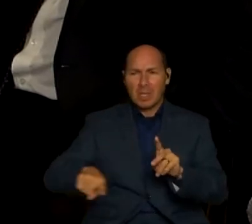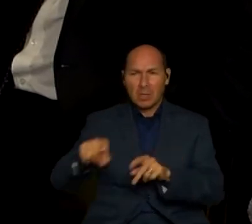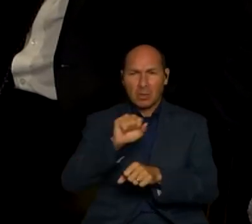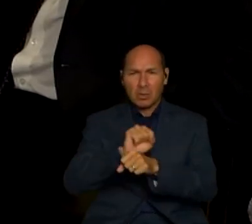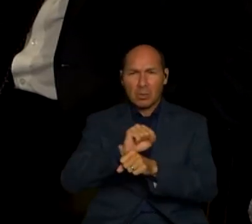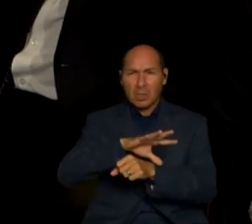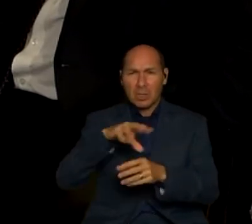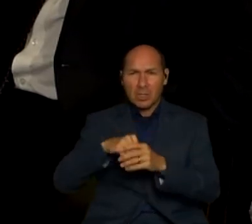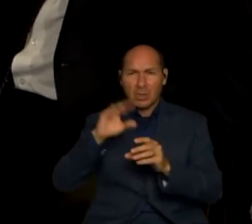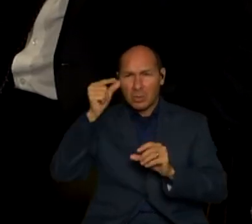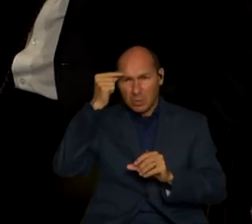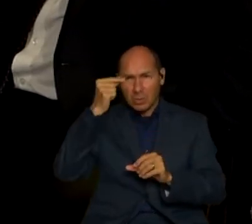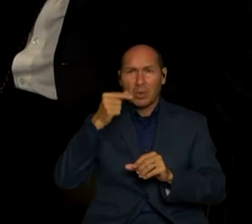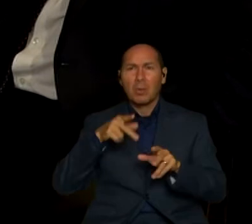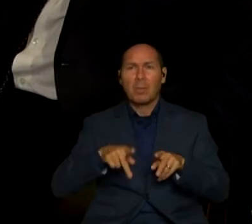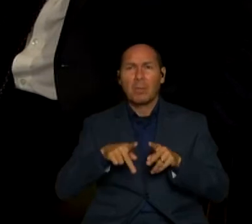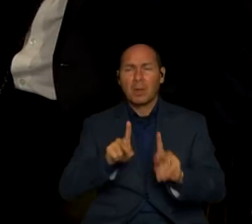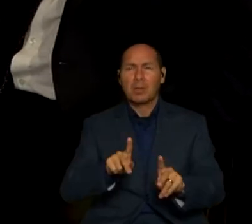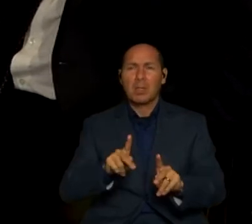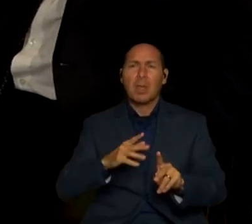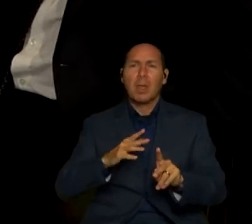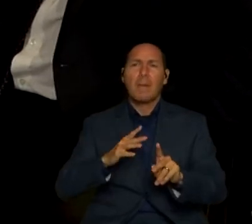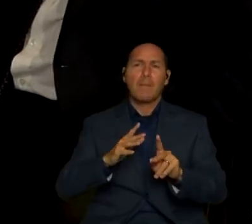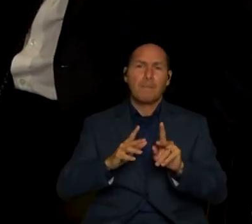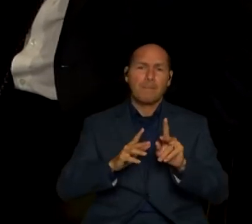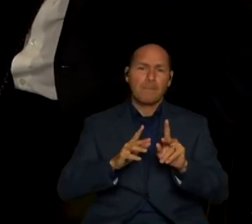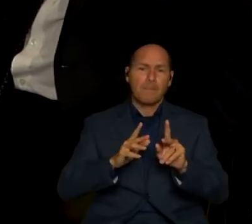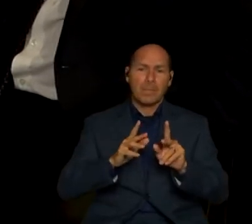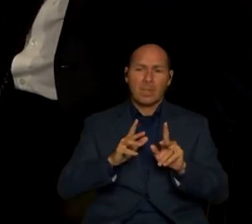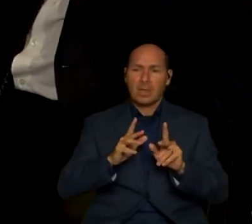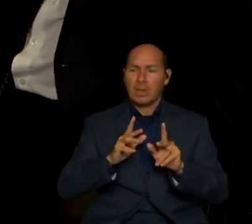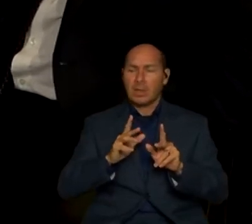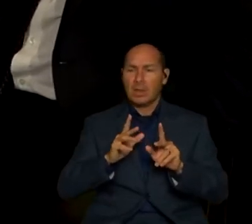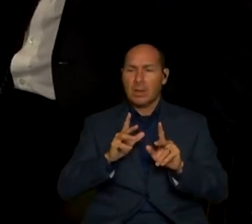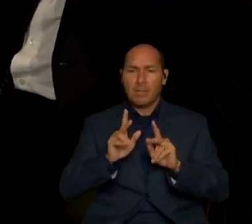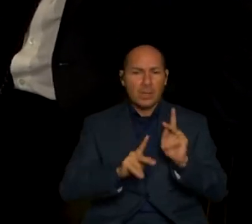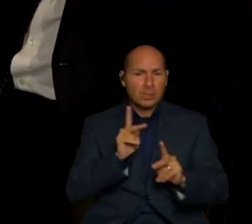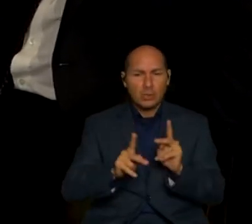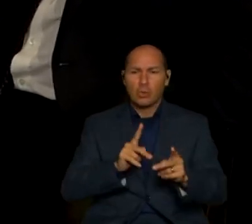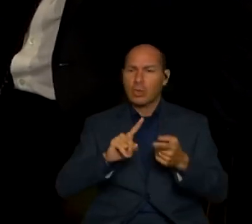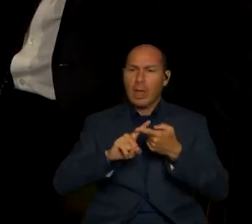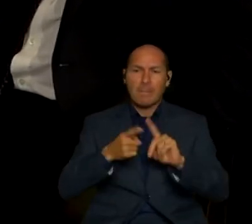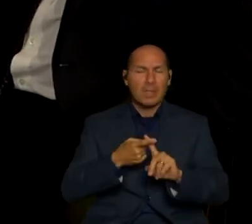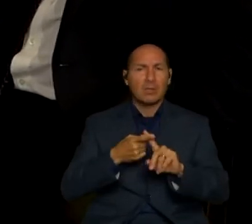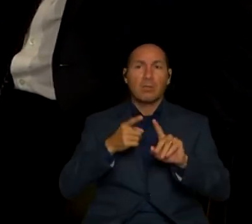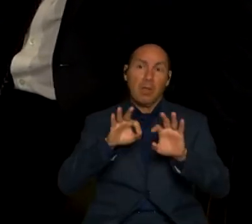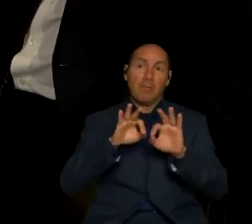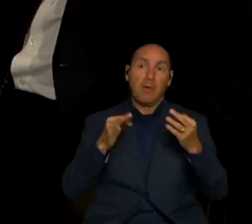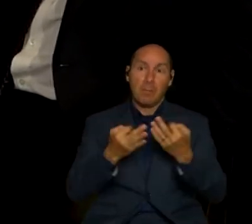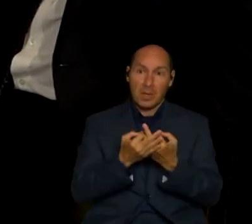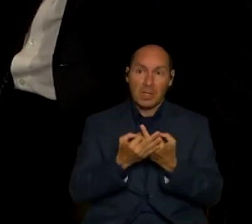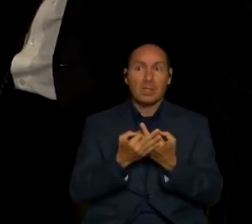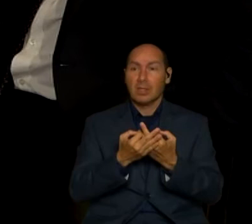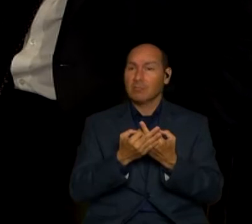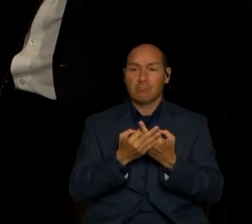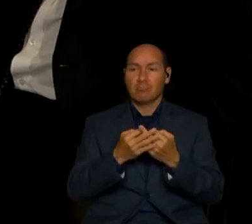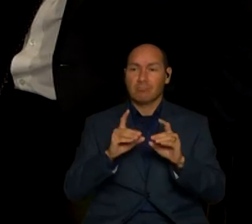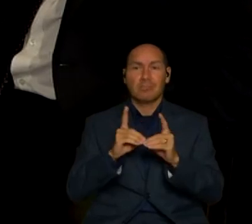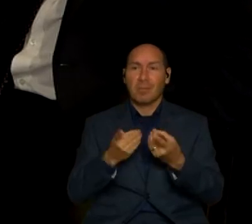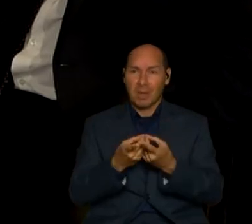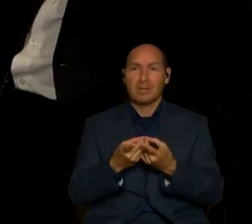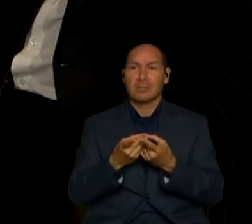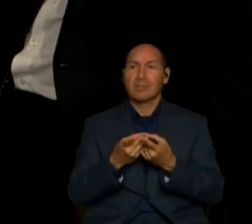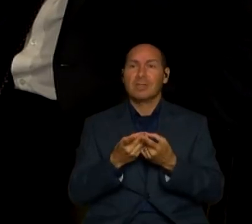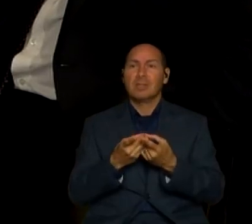and my people and my friends and my family within Hacienda, it's something that actually maintain a fire within